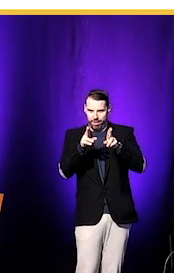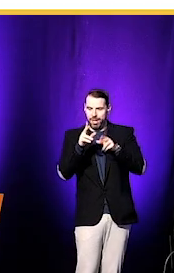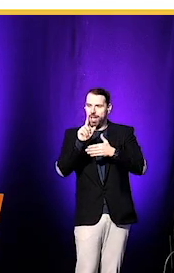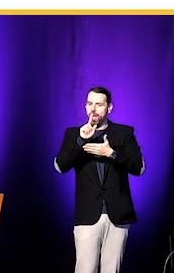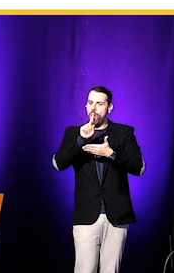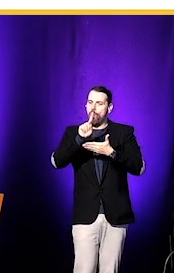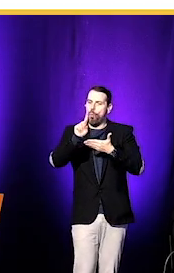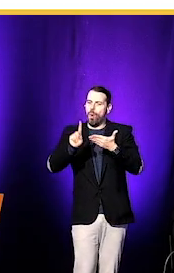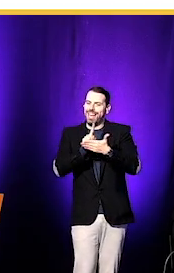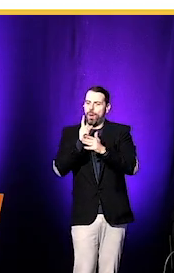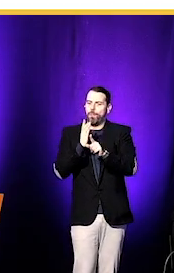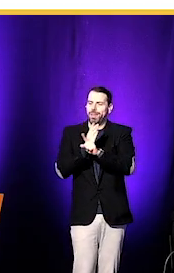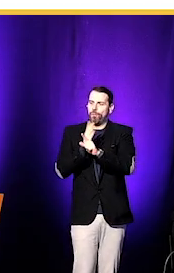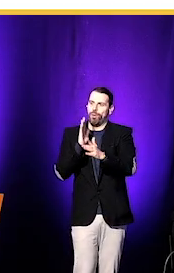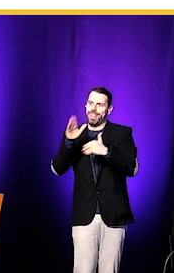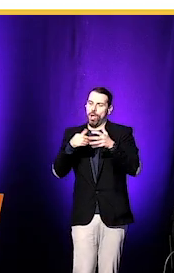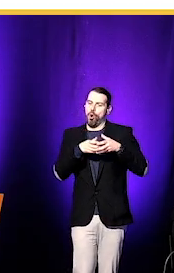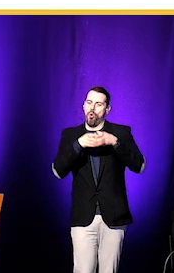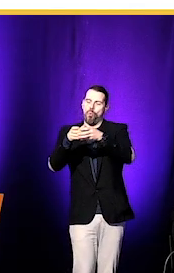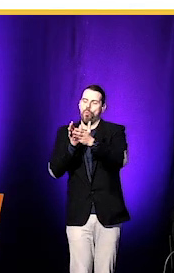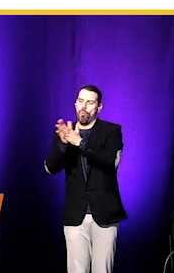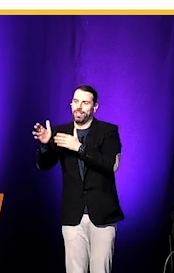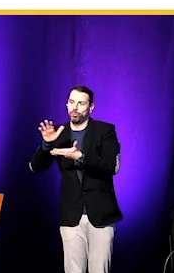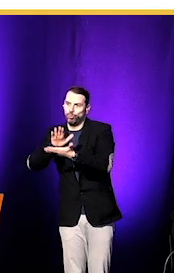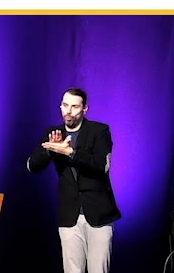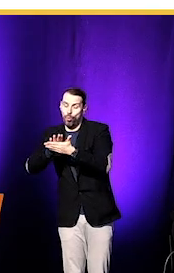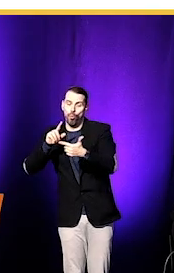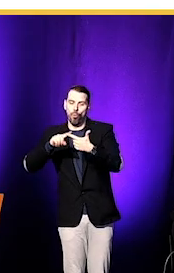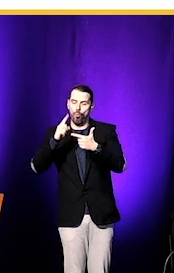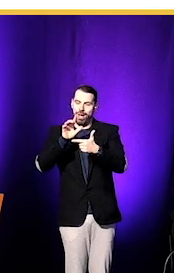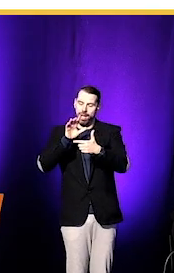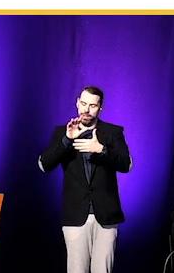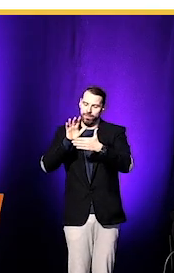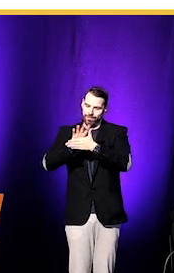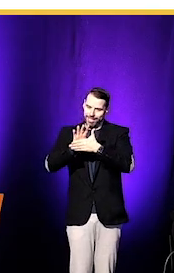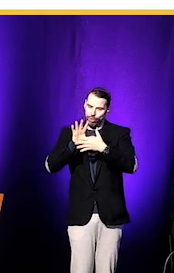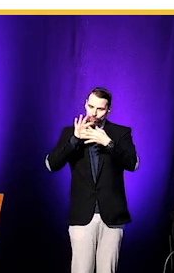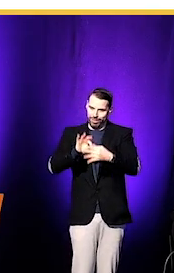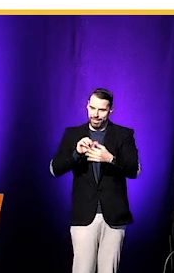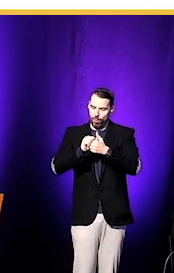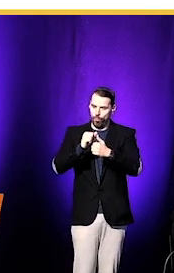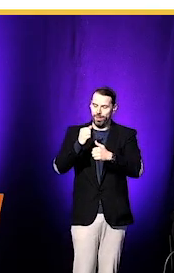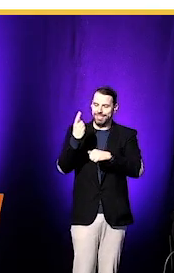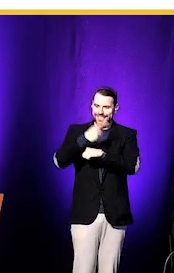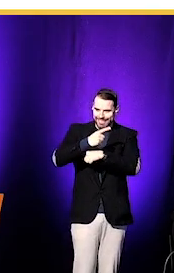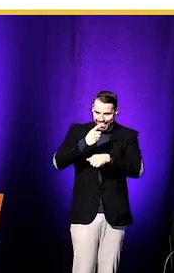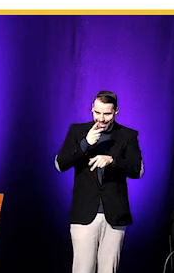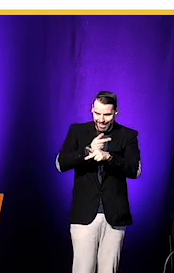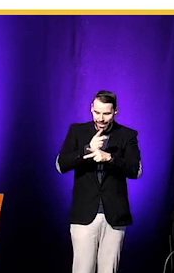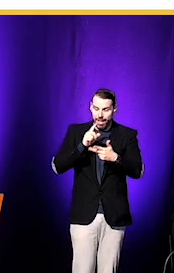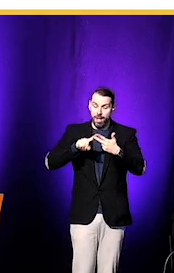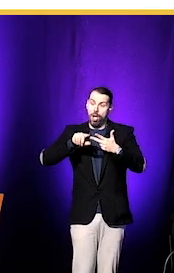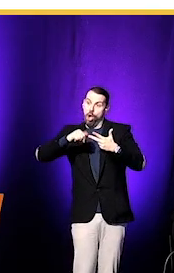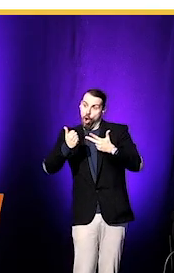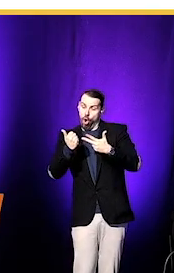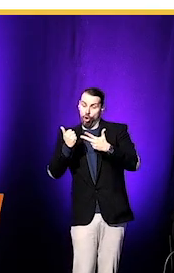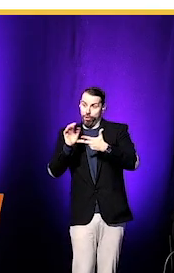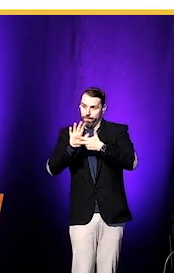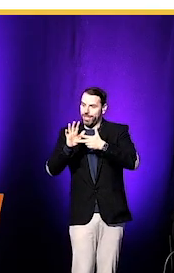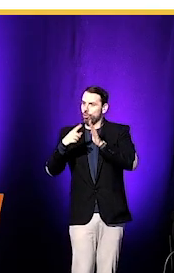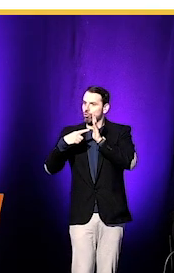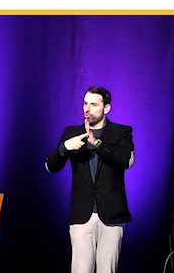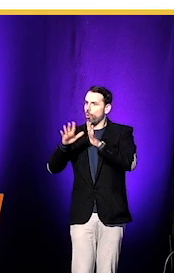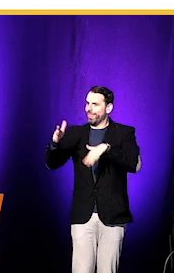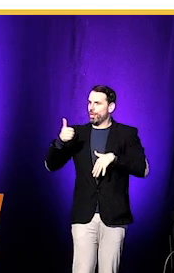for school, daycare, and work, and the other captured the family's 17-mile commute from their home to where the children went to school in a